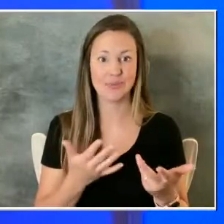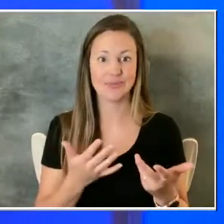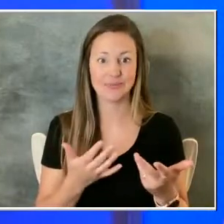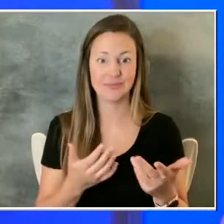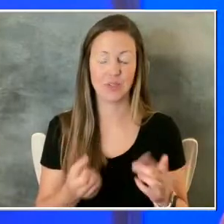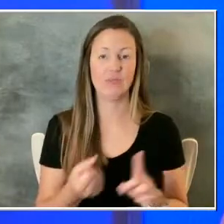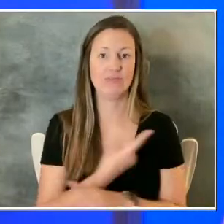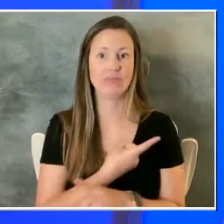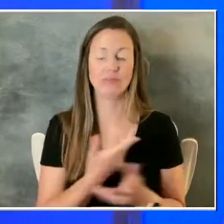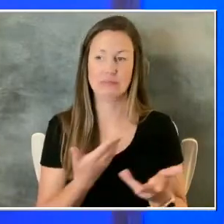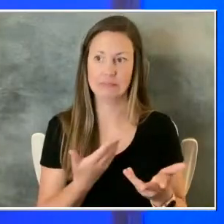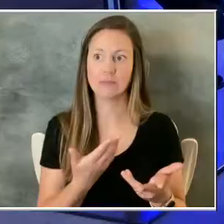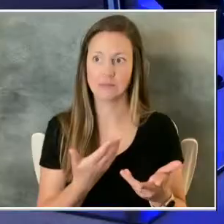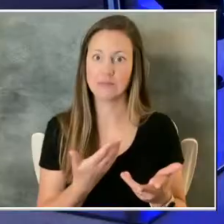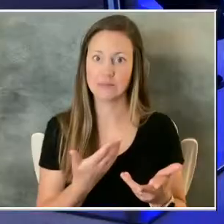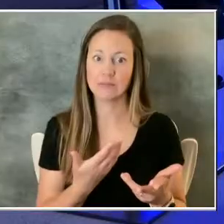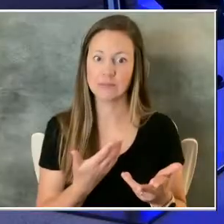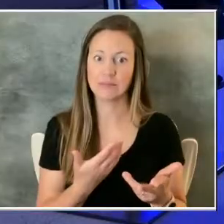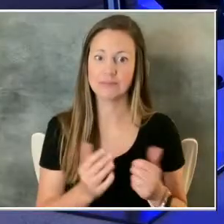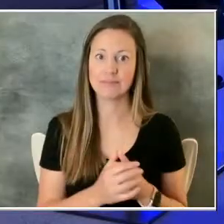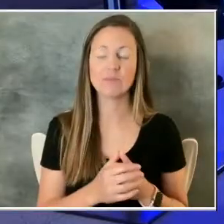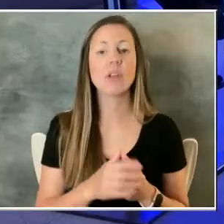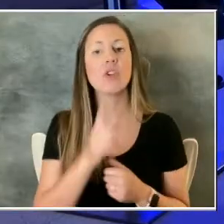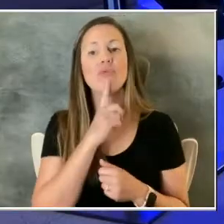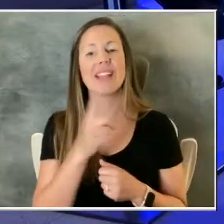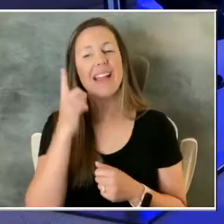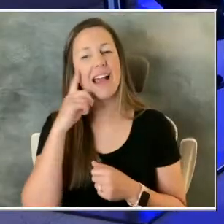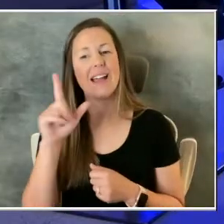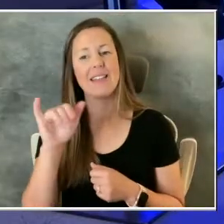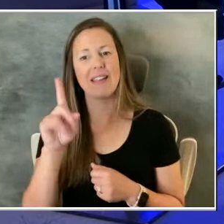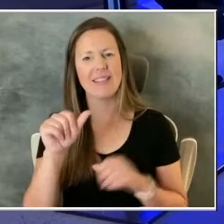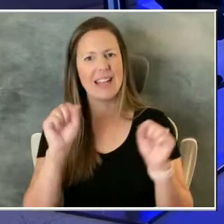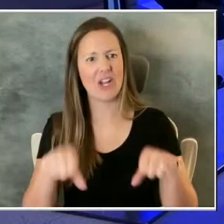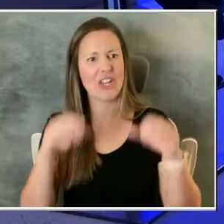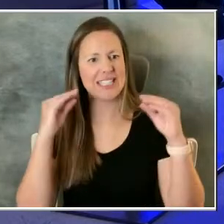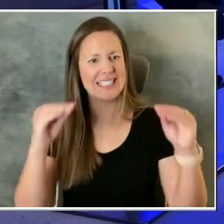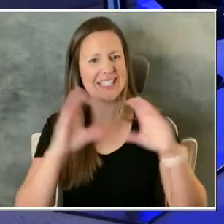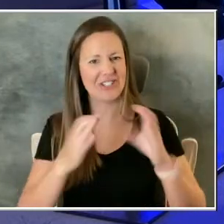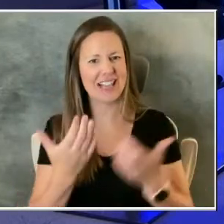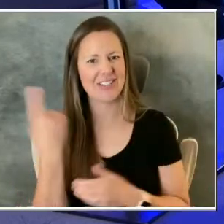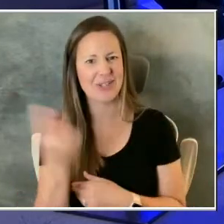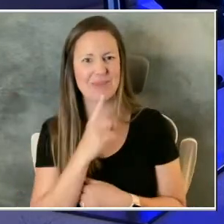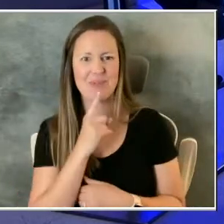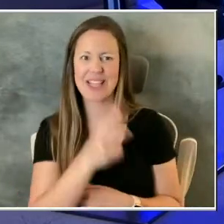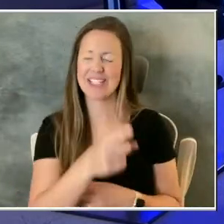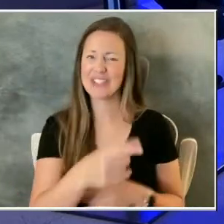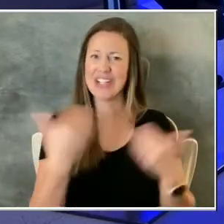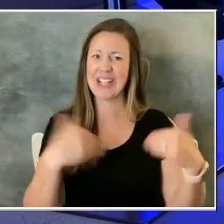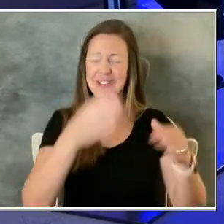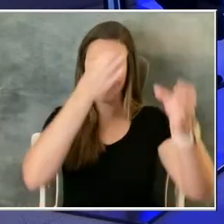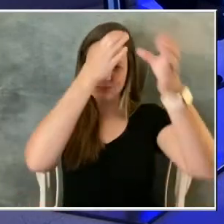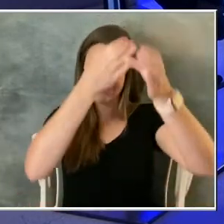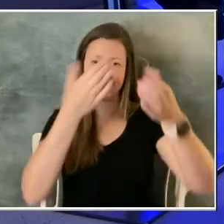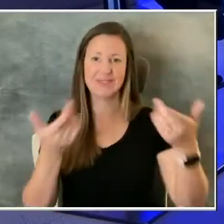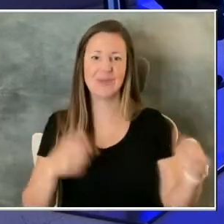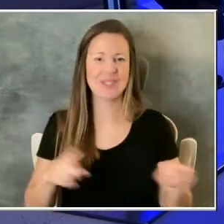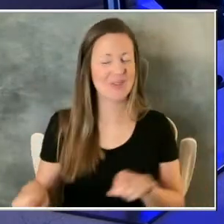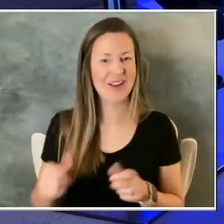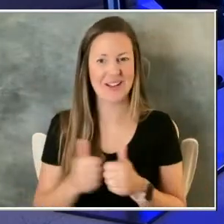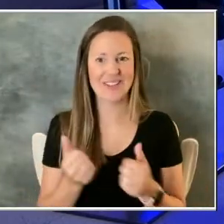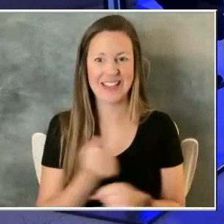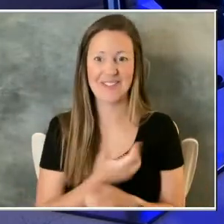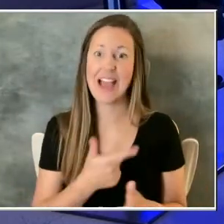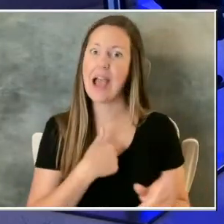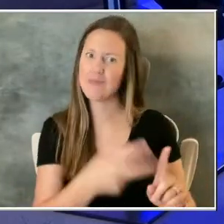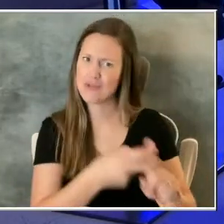unnecessary carbs. I think Linda could teach a class or something. She's like so educated on what's going on with her body, right? I'm going to recruit you for the next